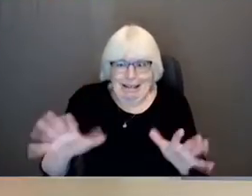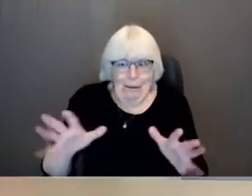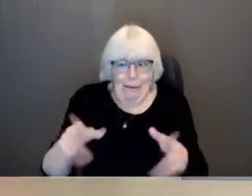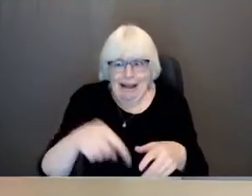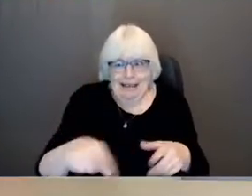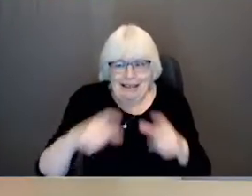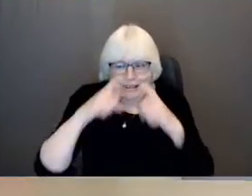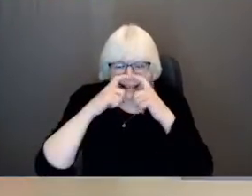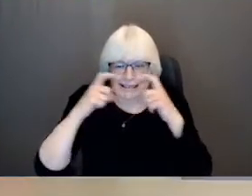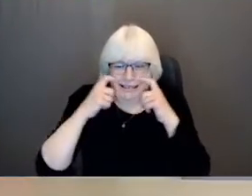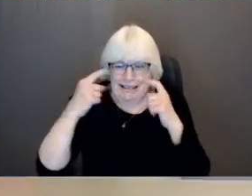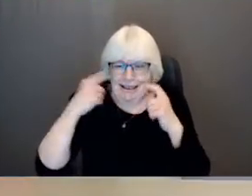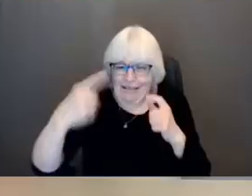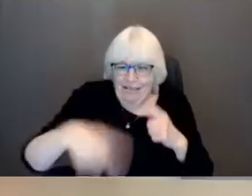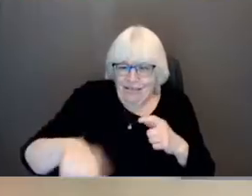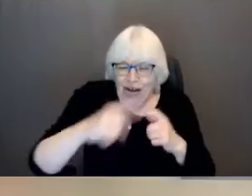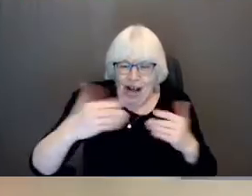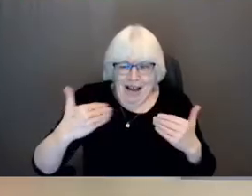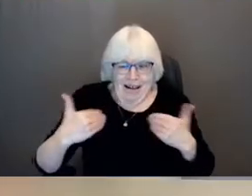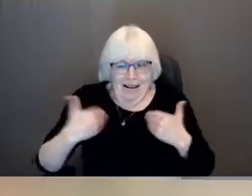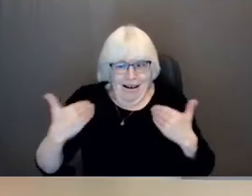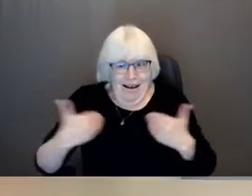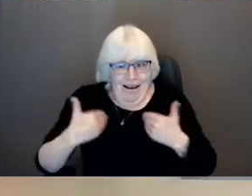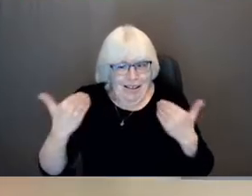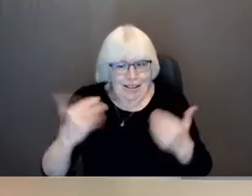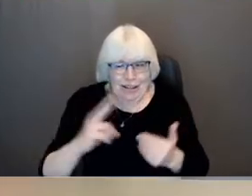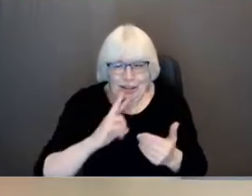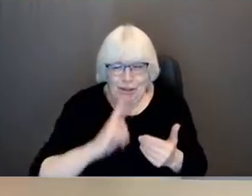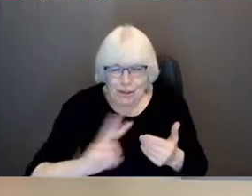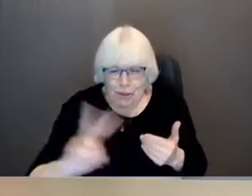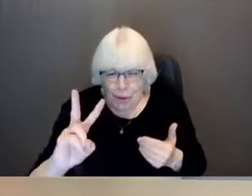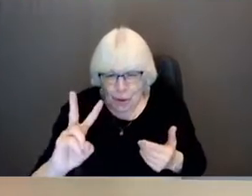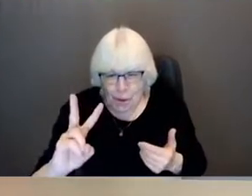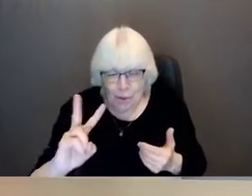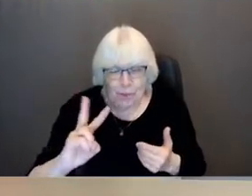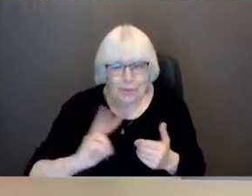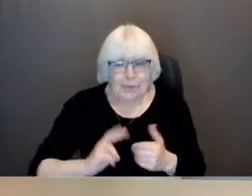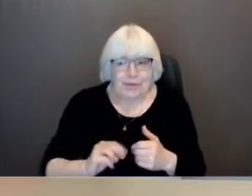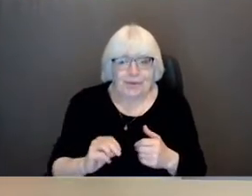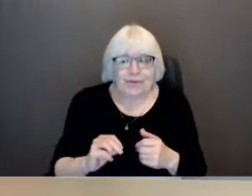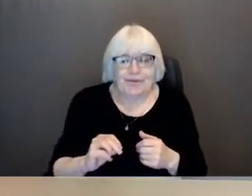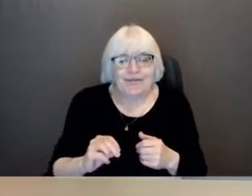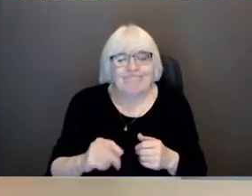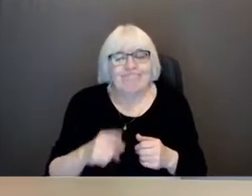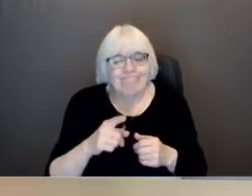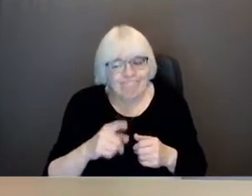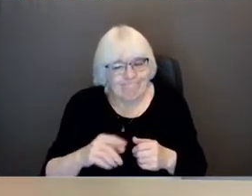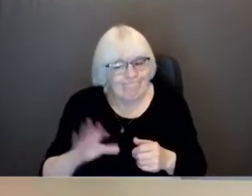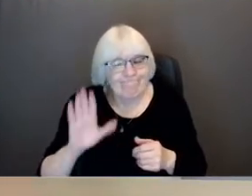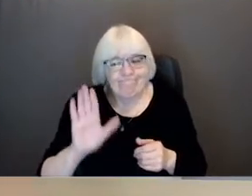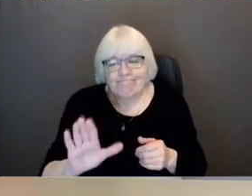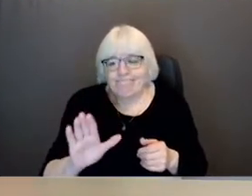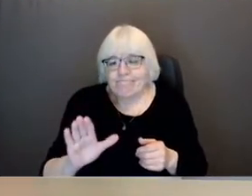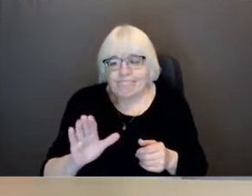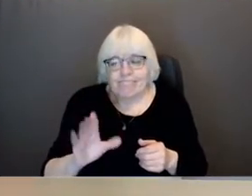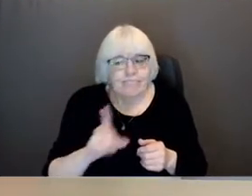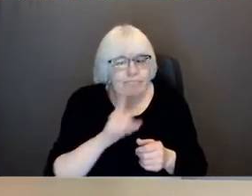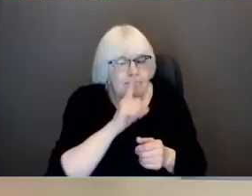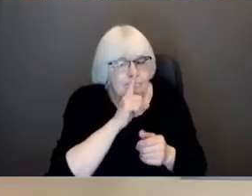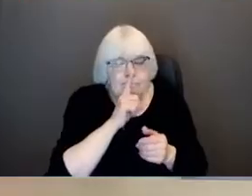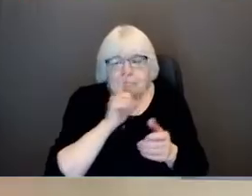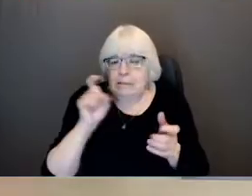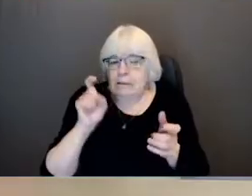So, I mean, this is not mandatory. Absolutely. I mean,